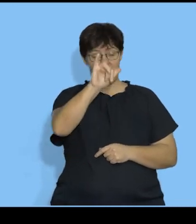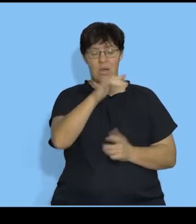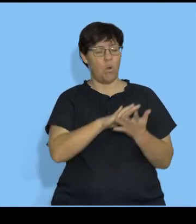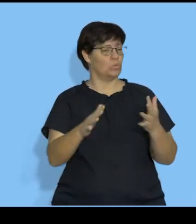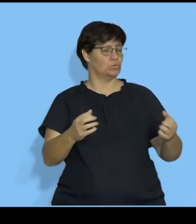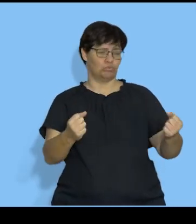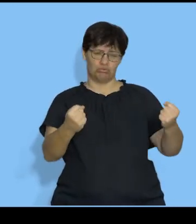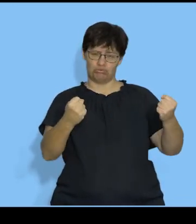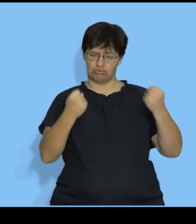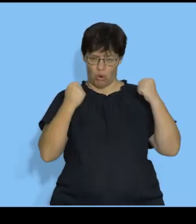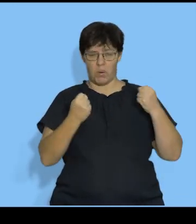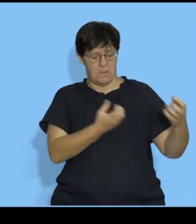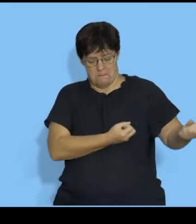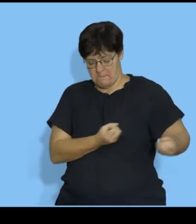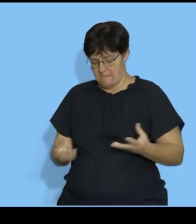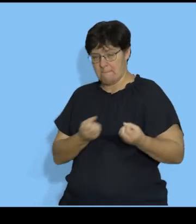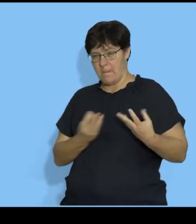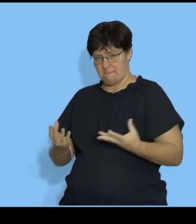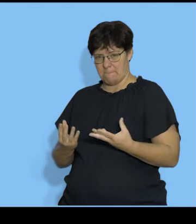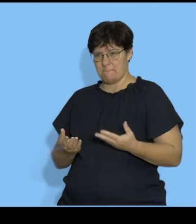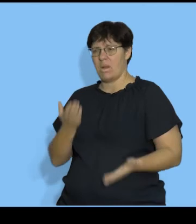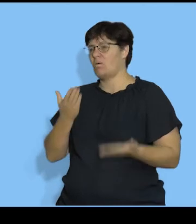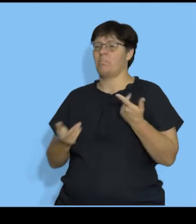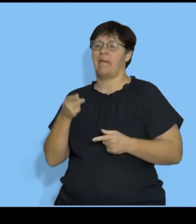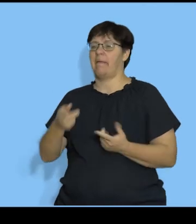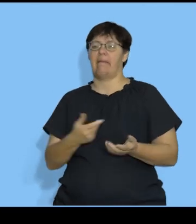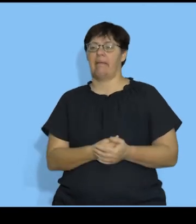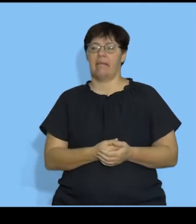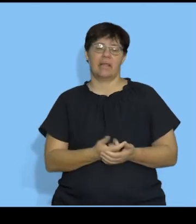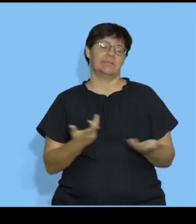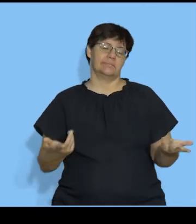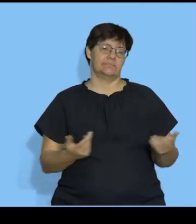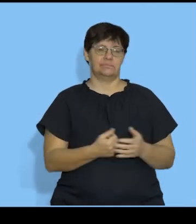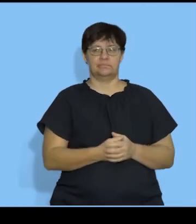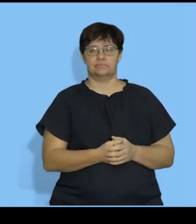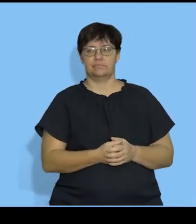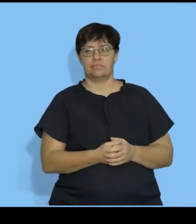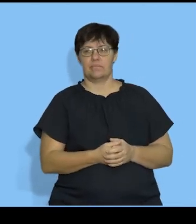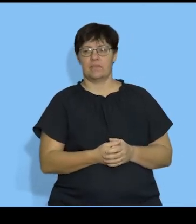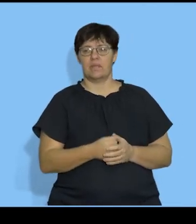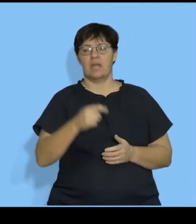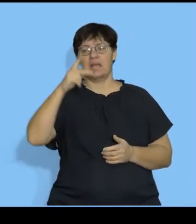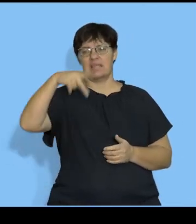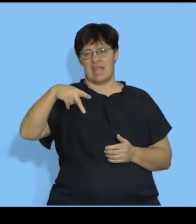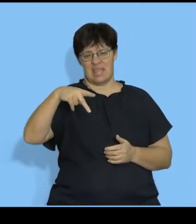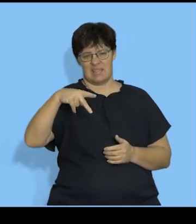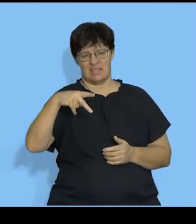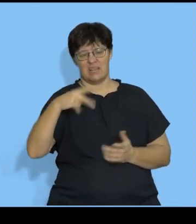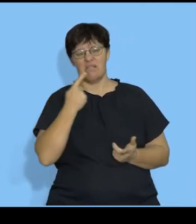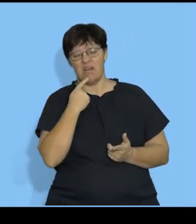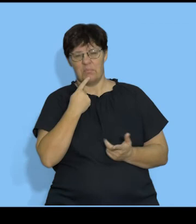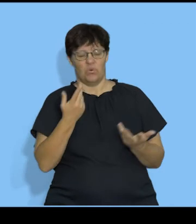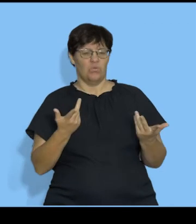stronger reducing agent compared to, say, for argument's sake, if we compare lithium and potassium compared to